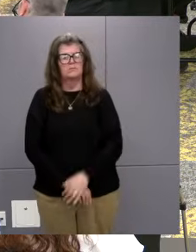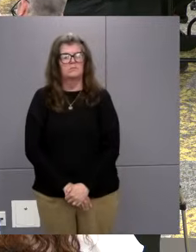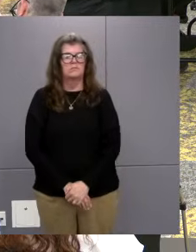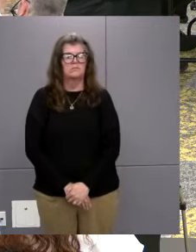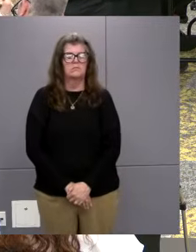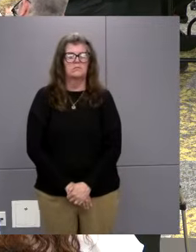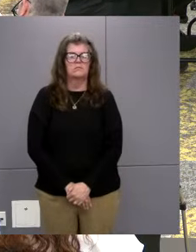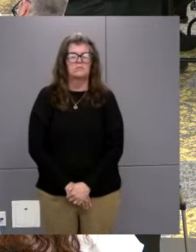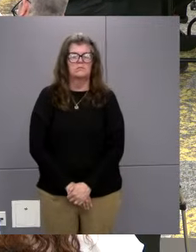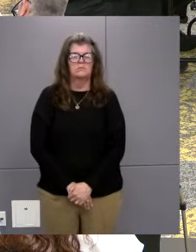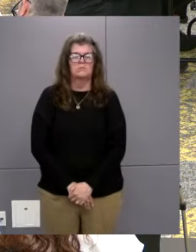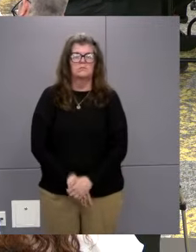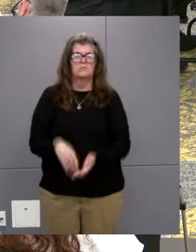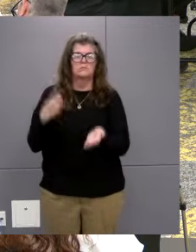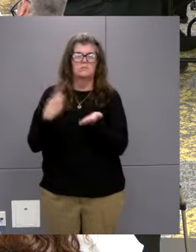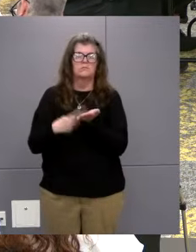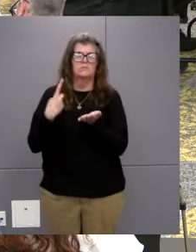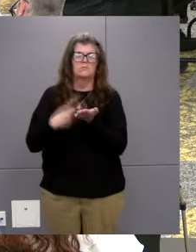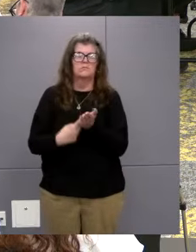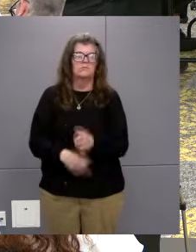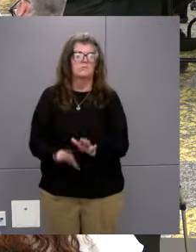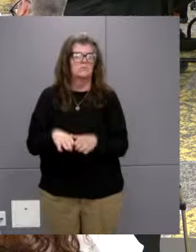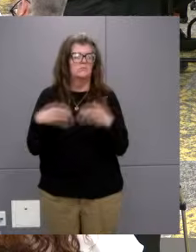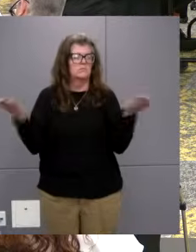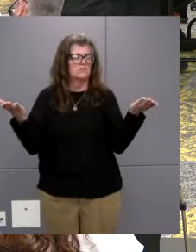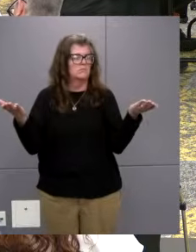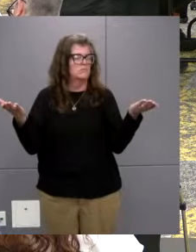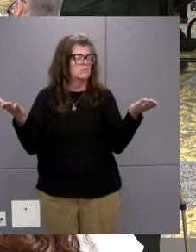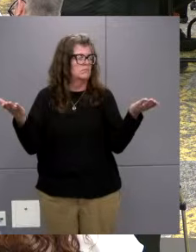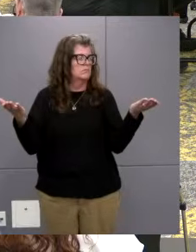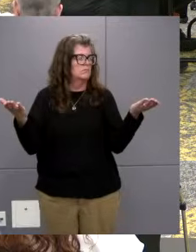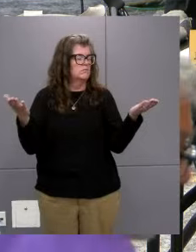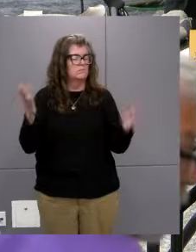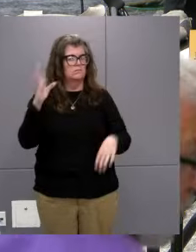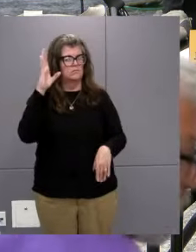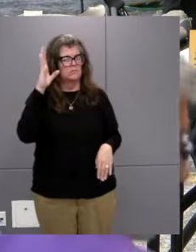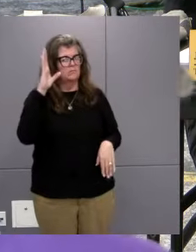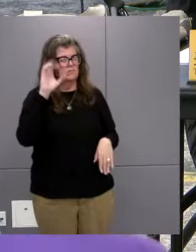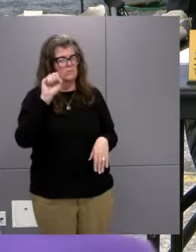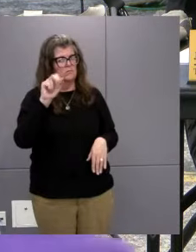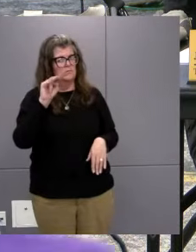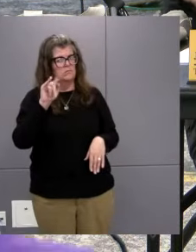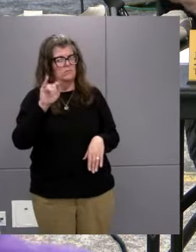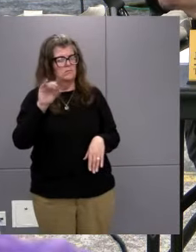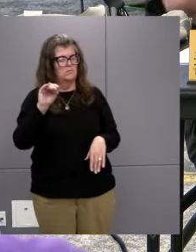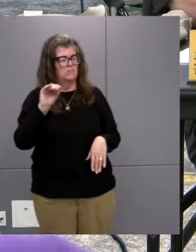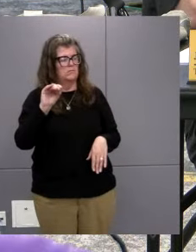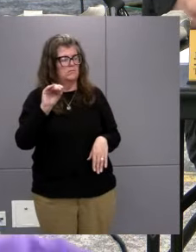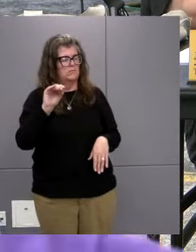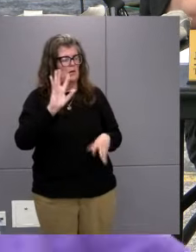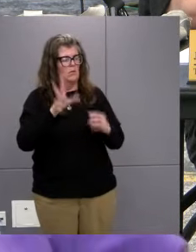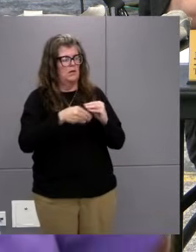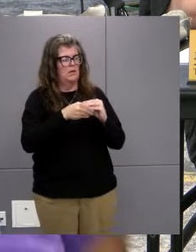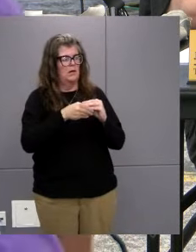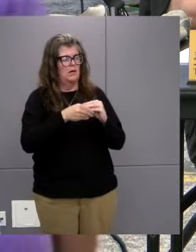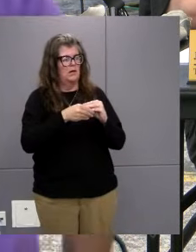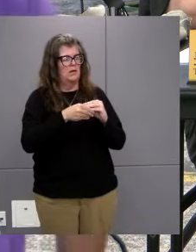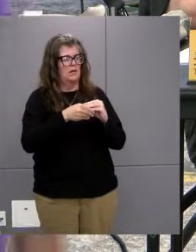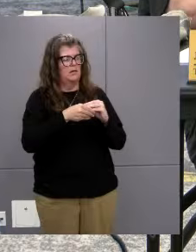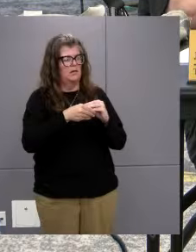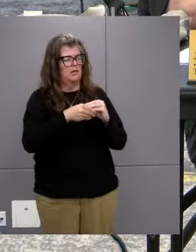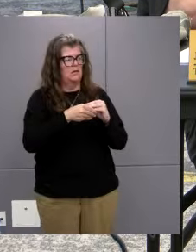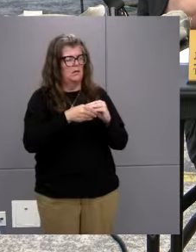it's seconded. Any discussion? Mr. Chair, Yes. just want to have for the record, I believe in the